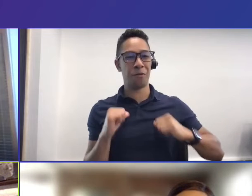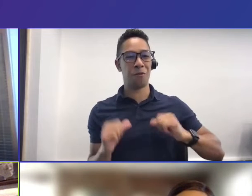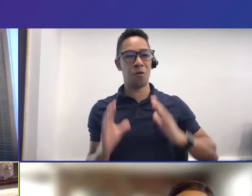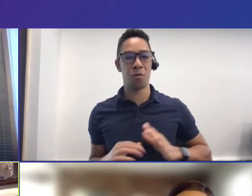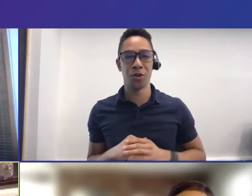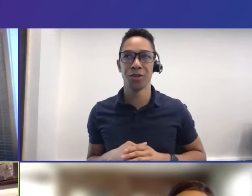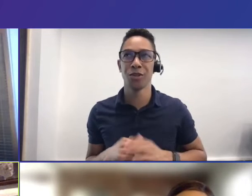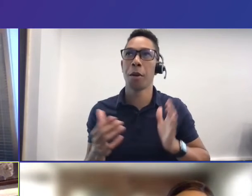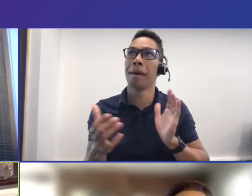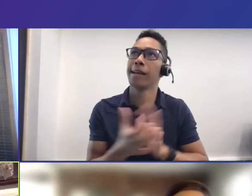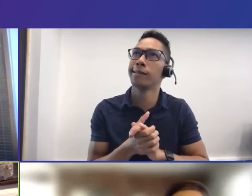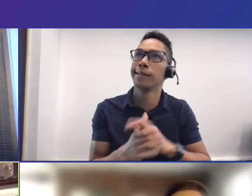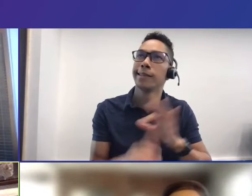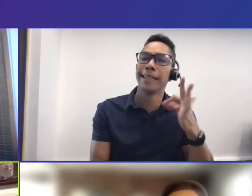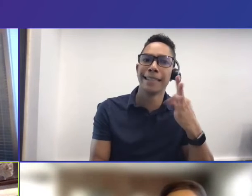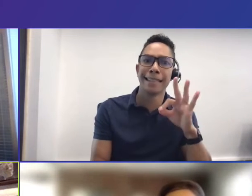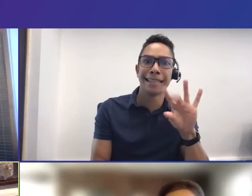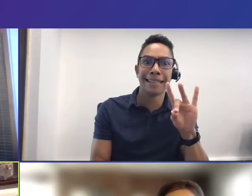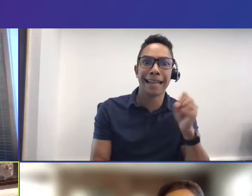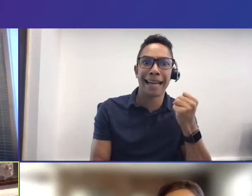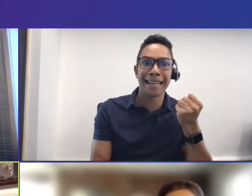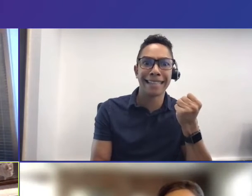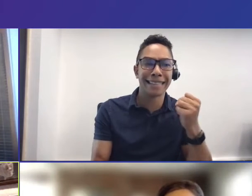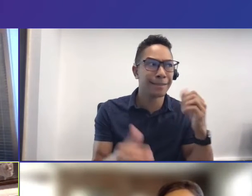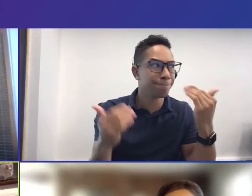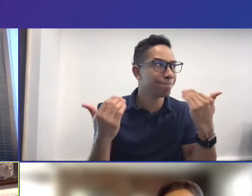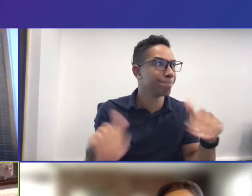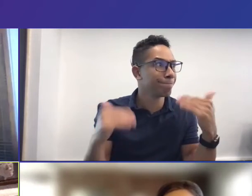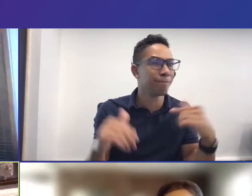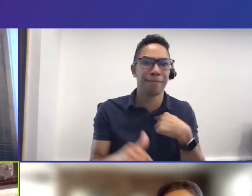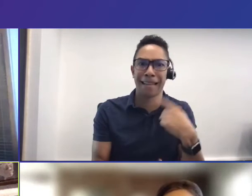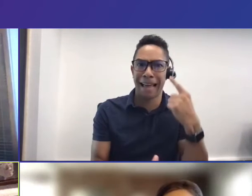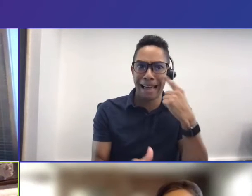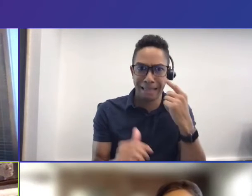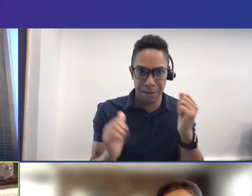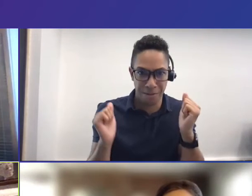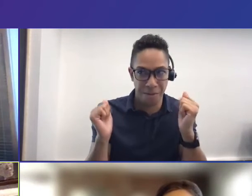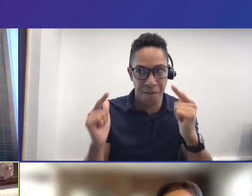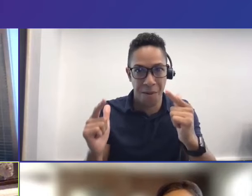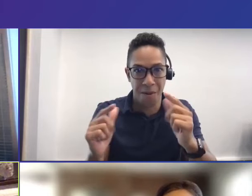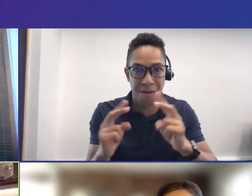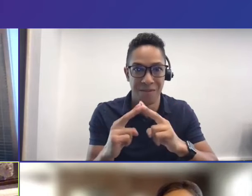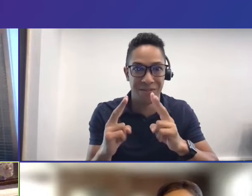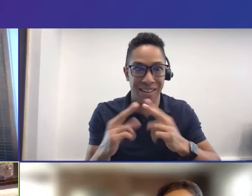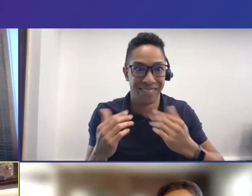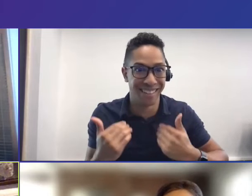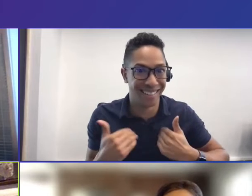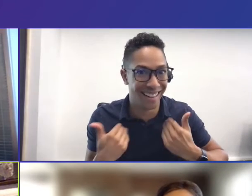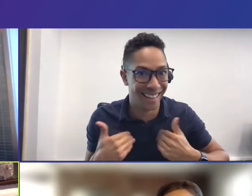1980s, oh my gosh. I think we were all very young, very, very young.